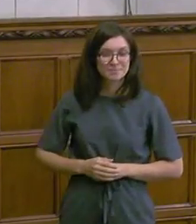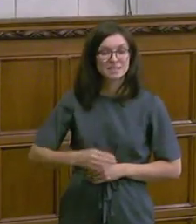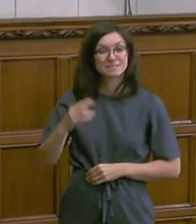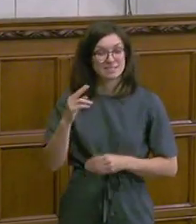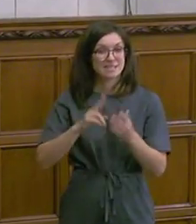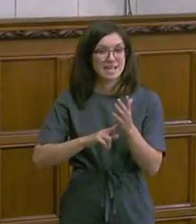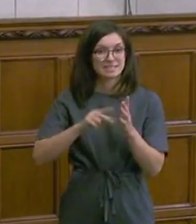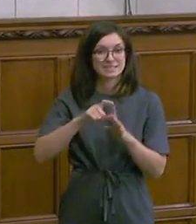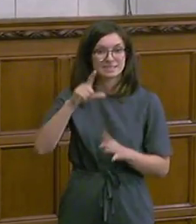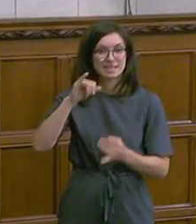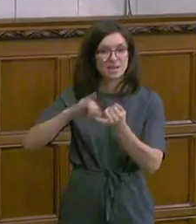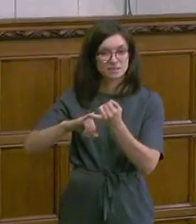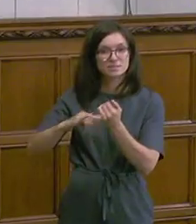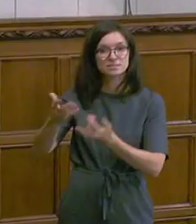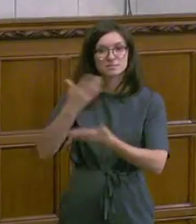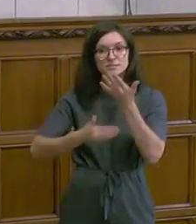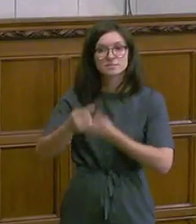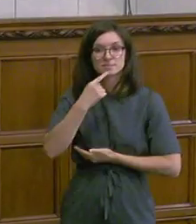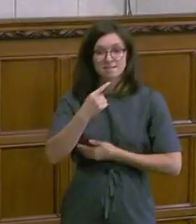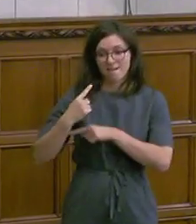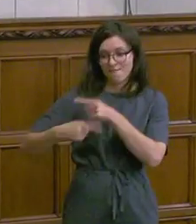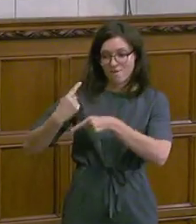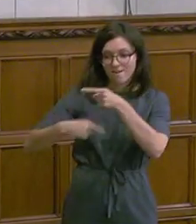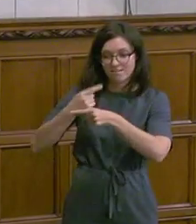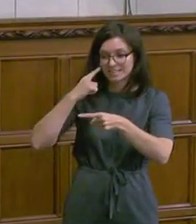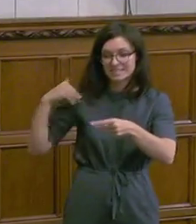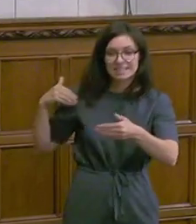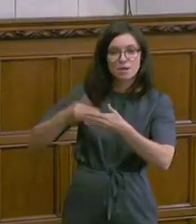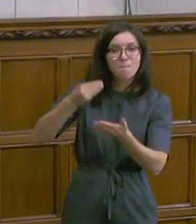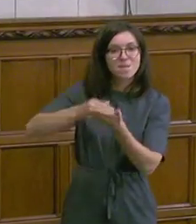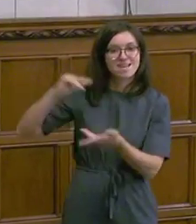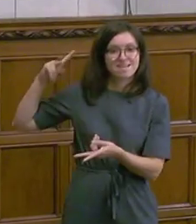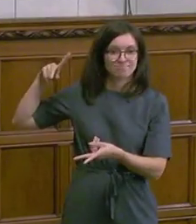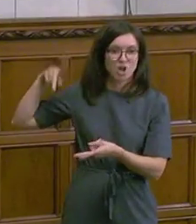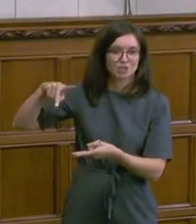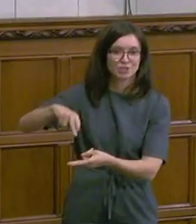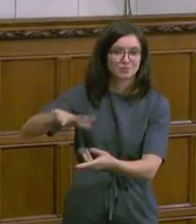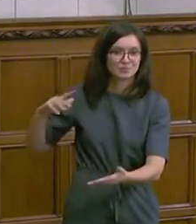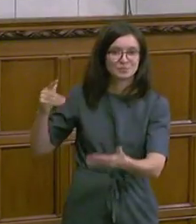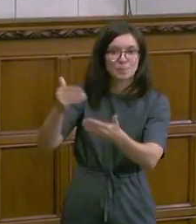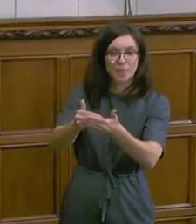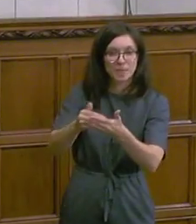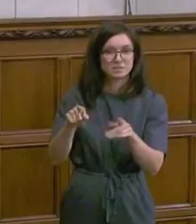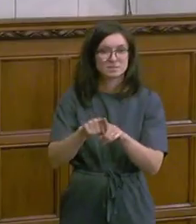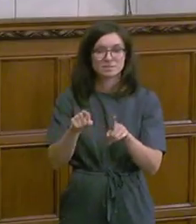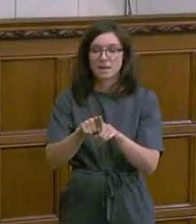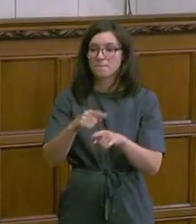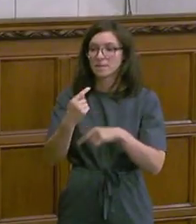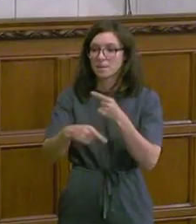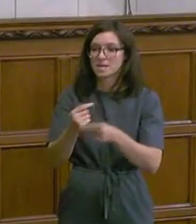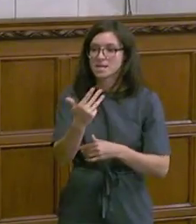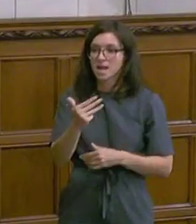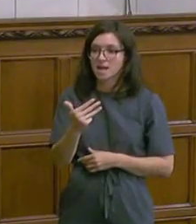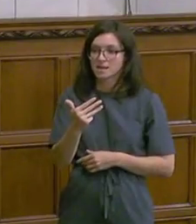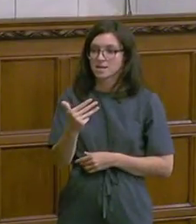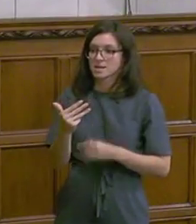Society attributes this to an attainment gap to year-on-year cuts. Only 9% of deaf students attend a Russell Group university, for instance. Again,